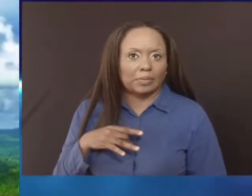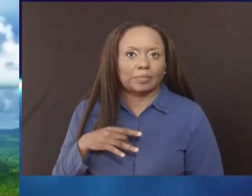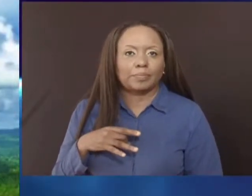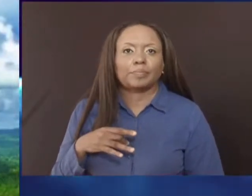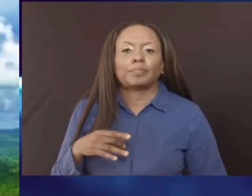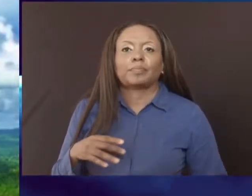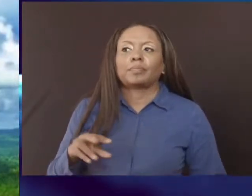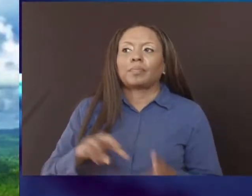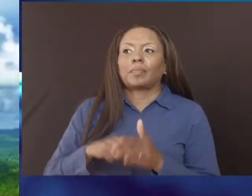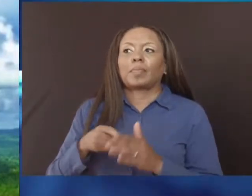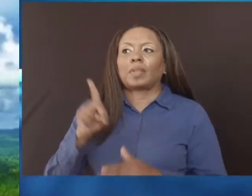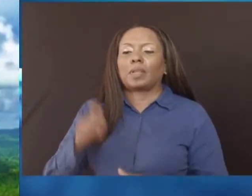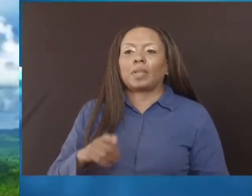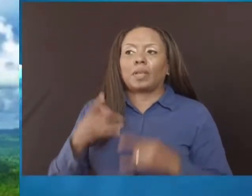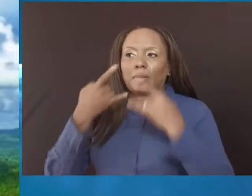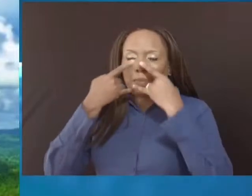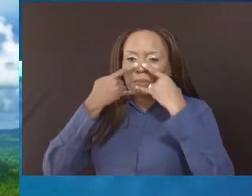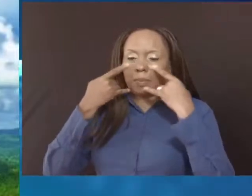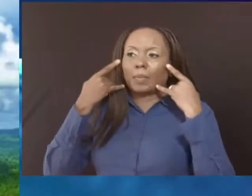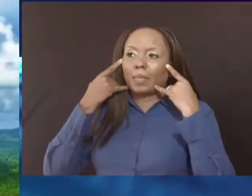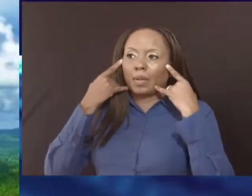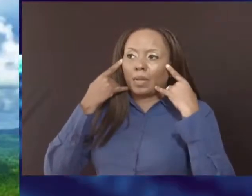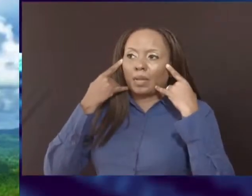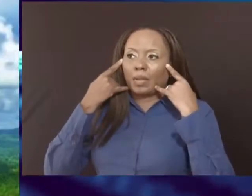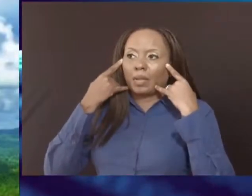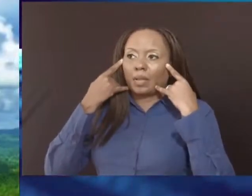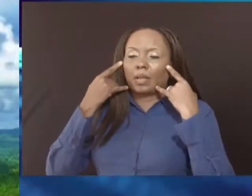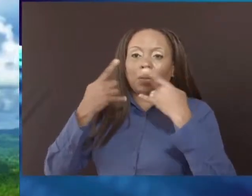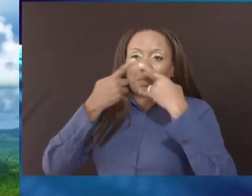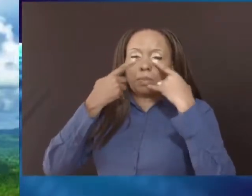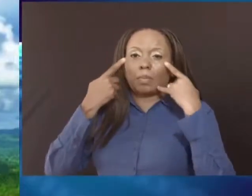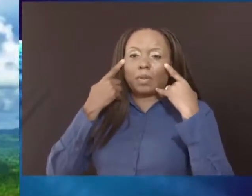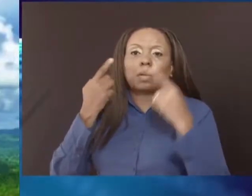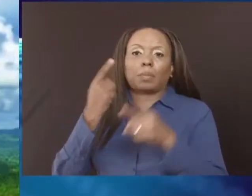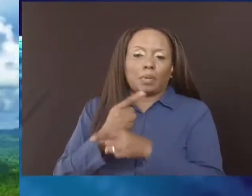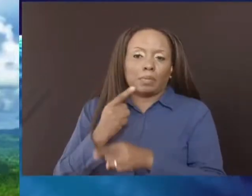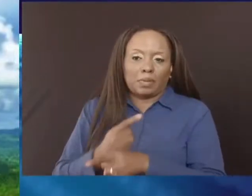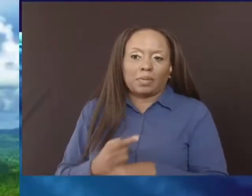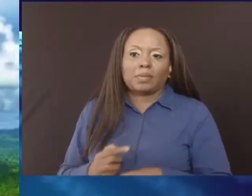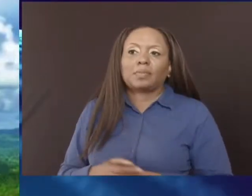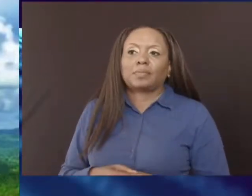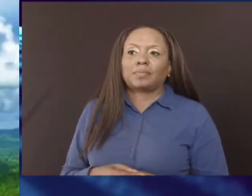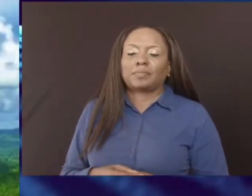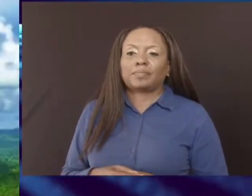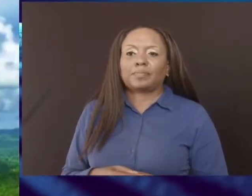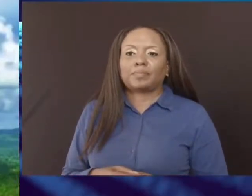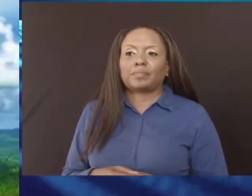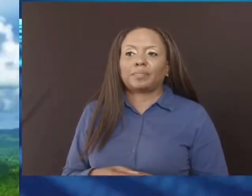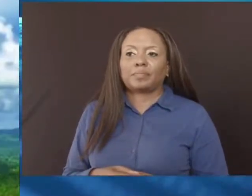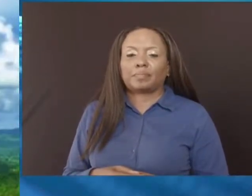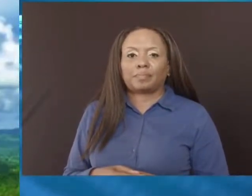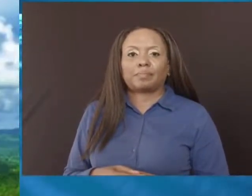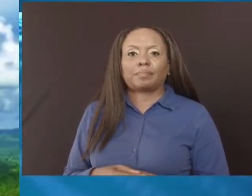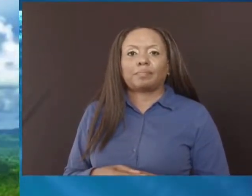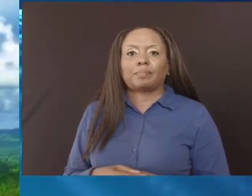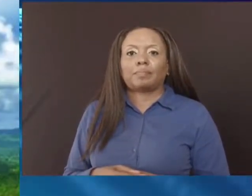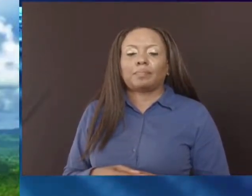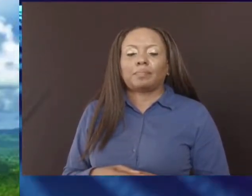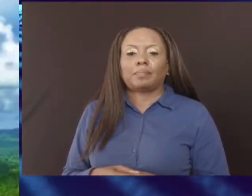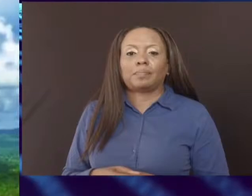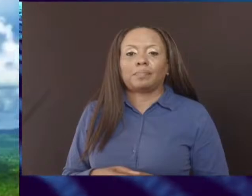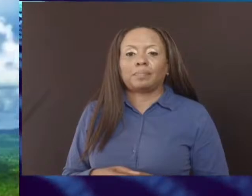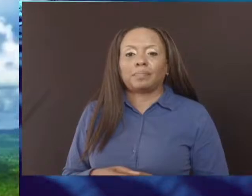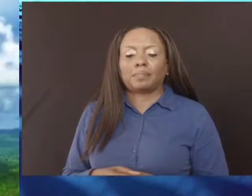We need to wear our masks and we need to wear them properly. So yes, we are having those persons who